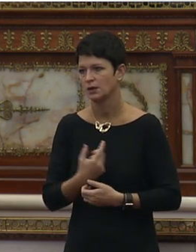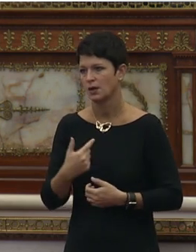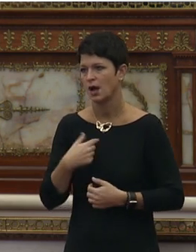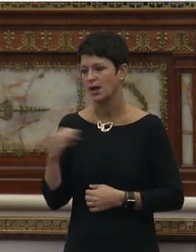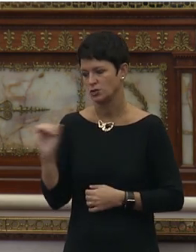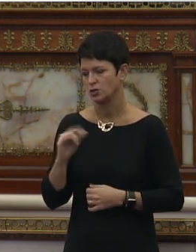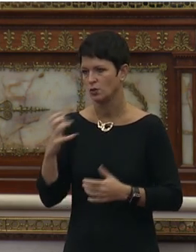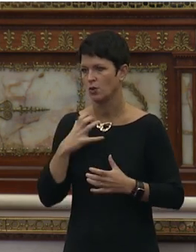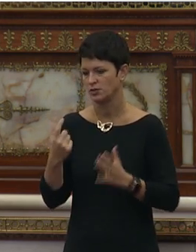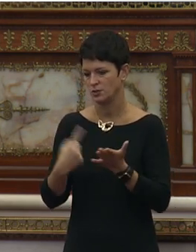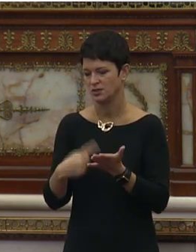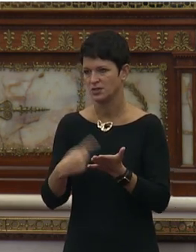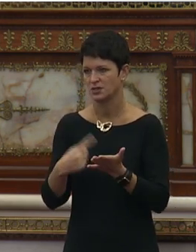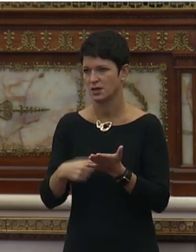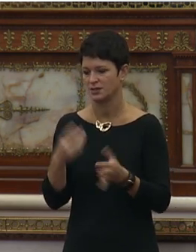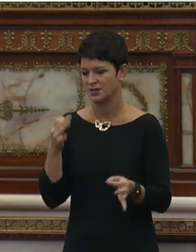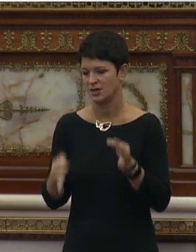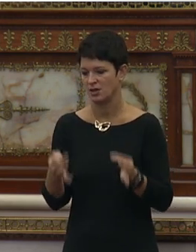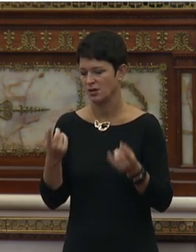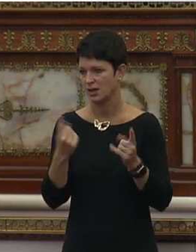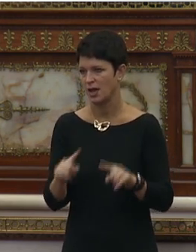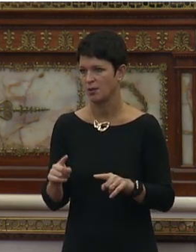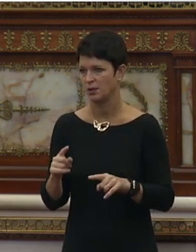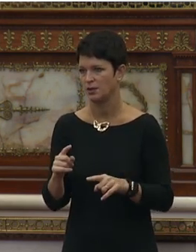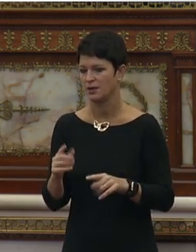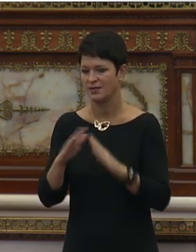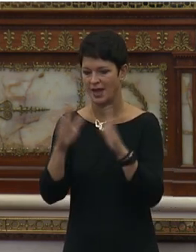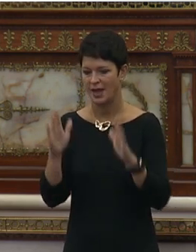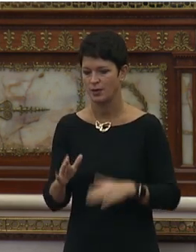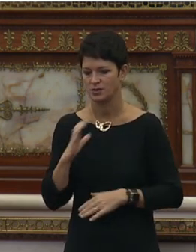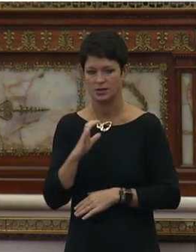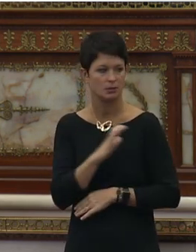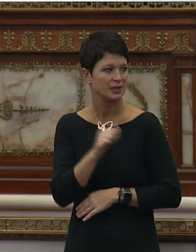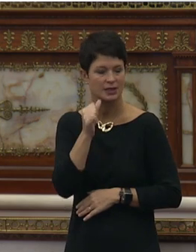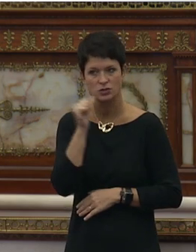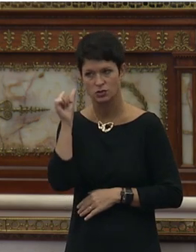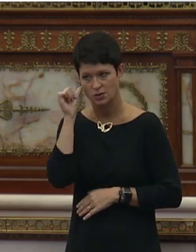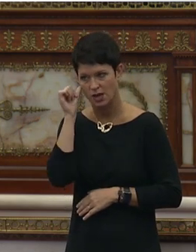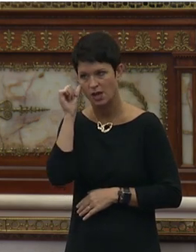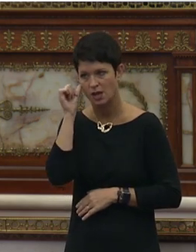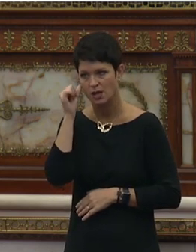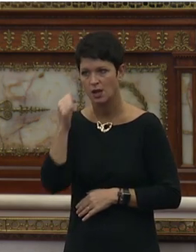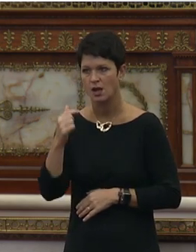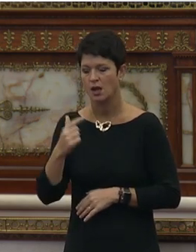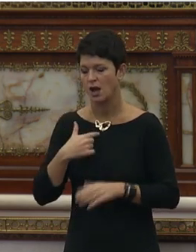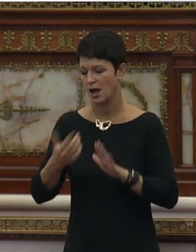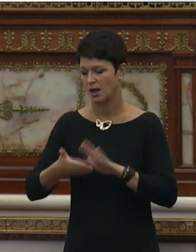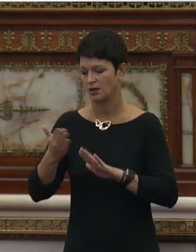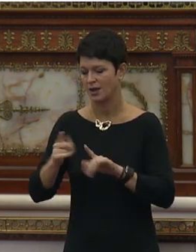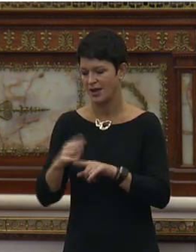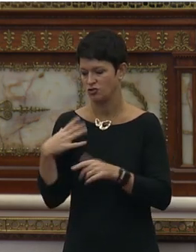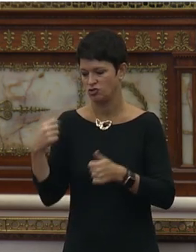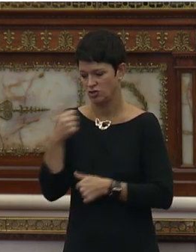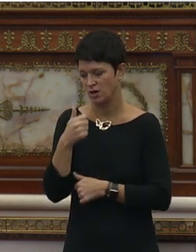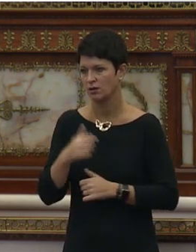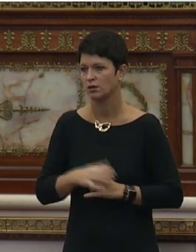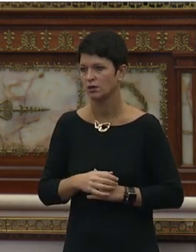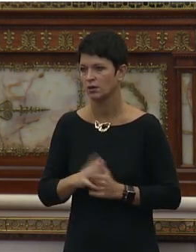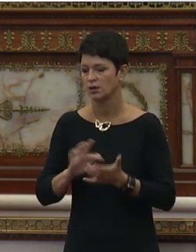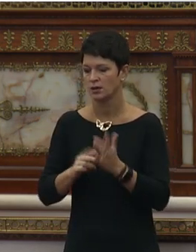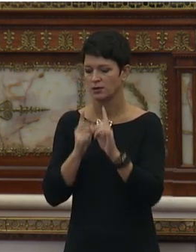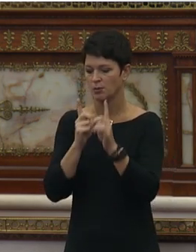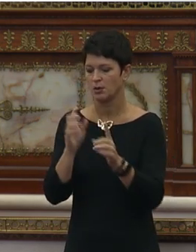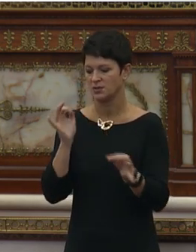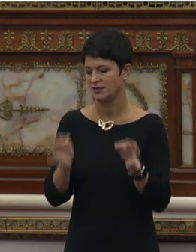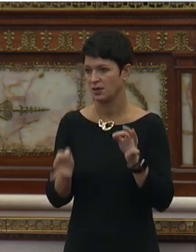too, want to discuss the hearing that Council's Housing Committee held yesterday and that I presided over as chair. The purpose of